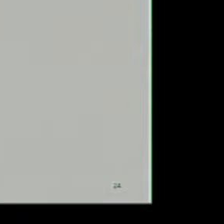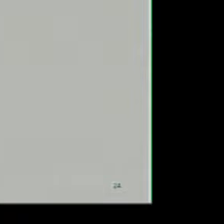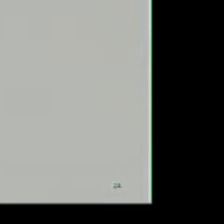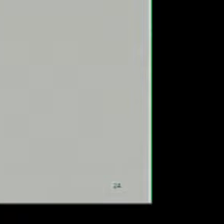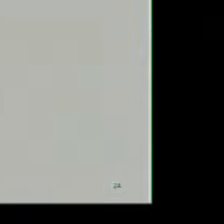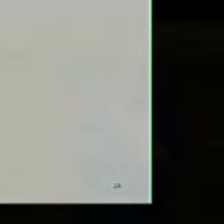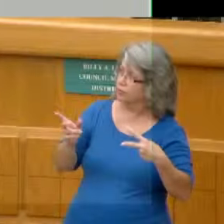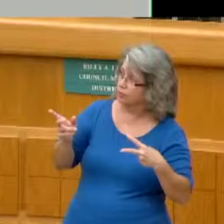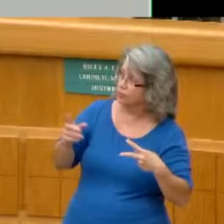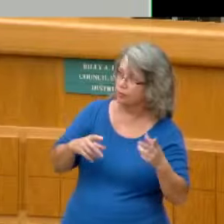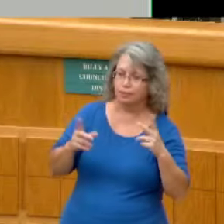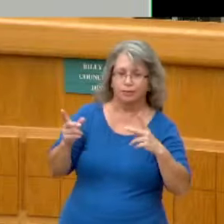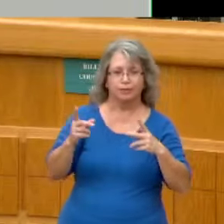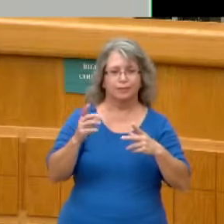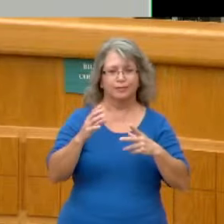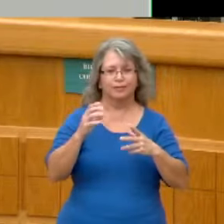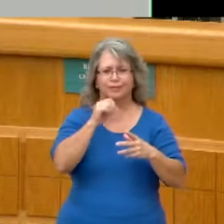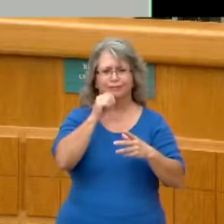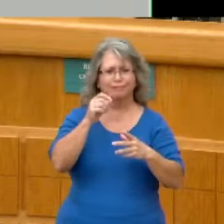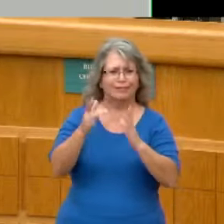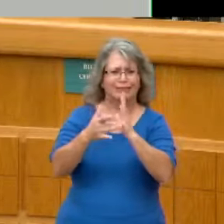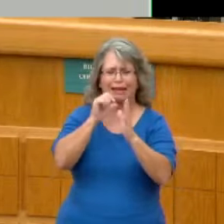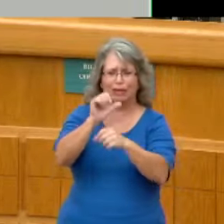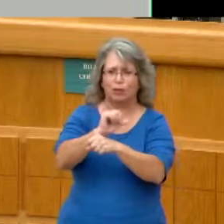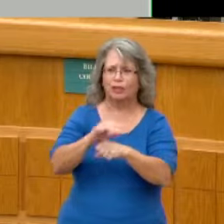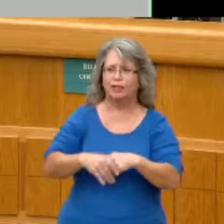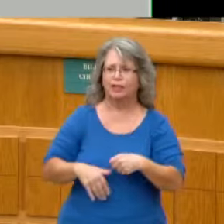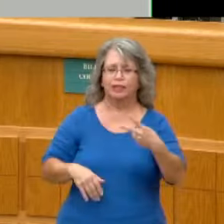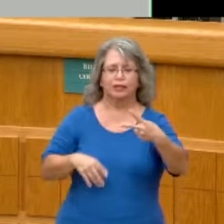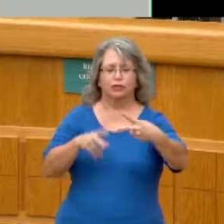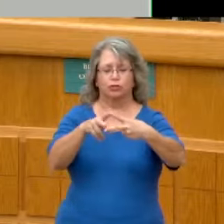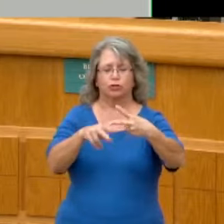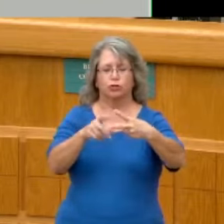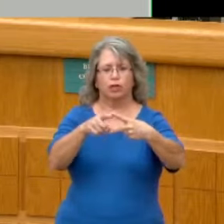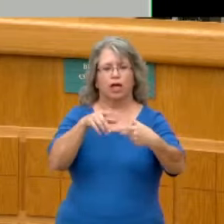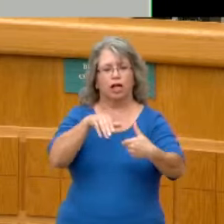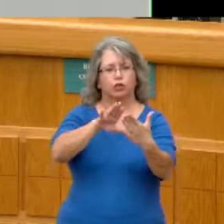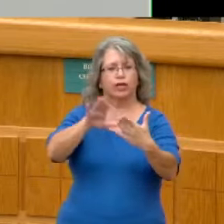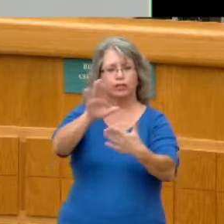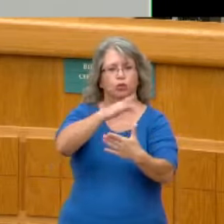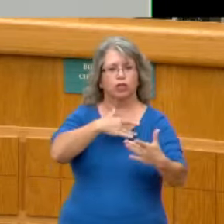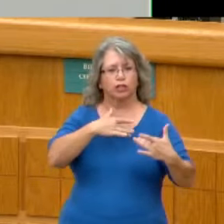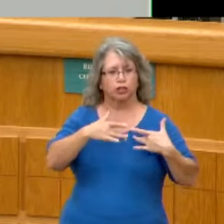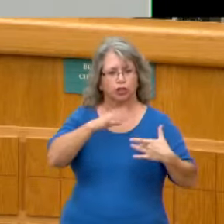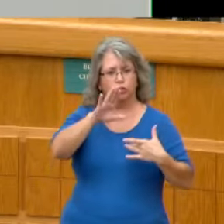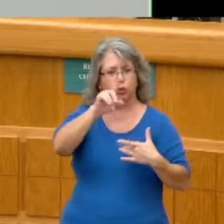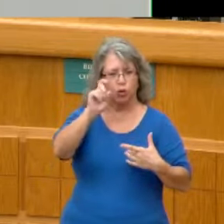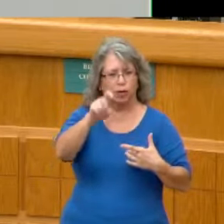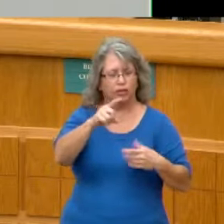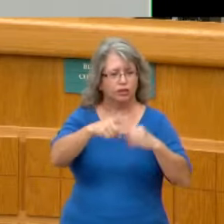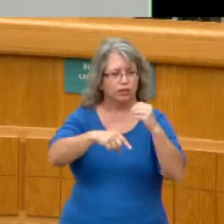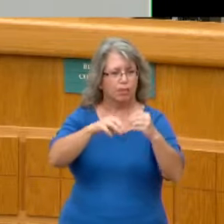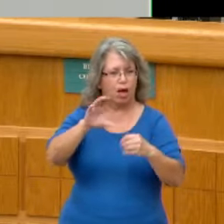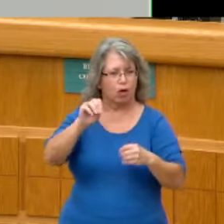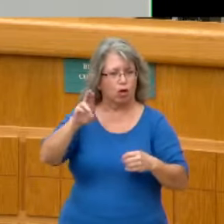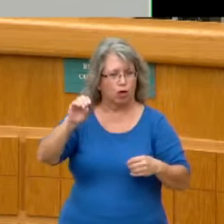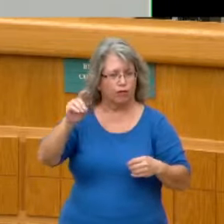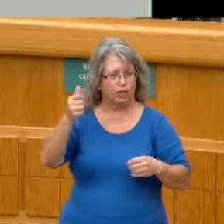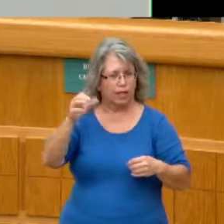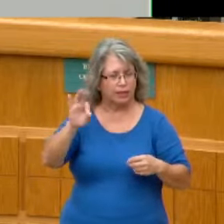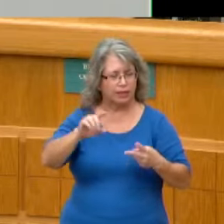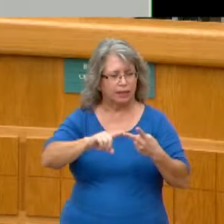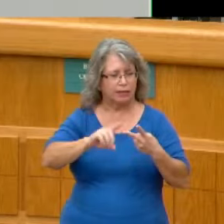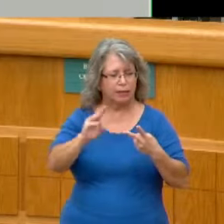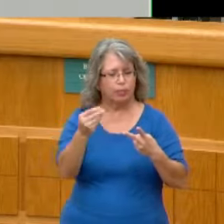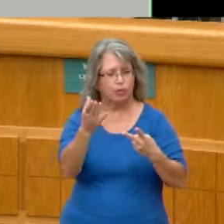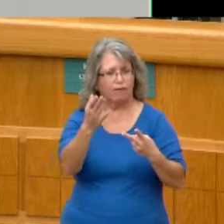this week. One is to address your concerns and questions about COVID-19, and the second is to enable evidence-based decision-making